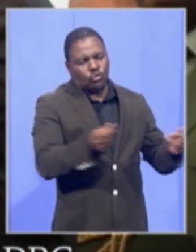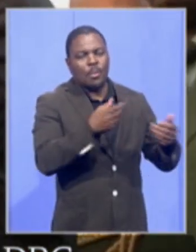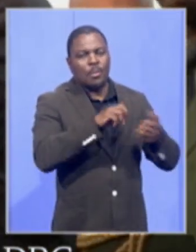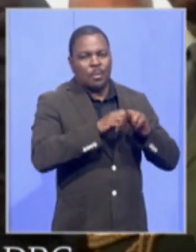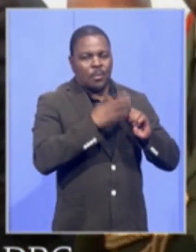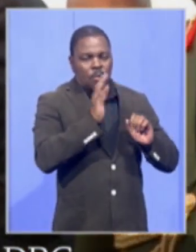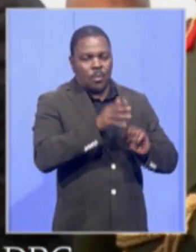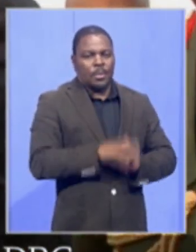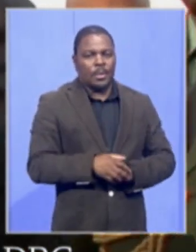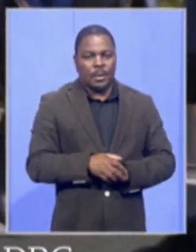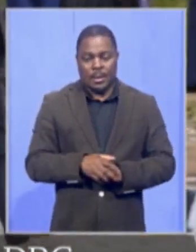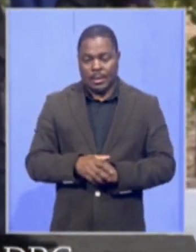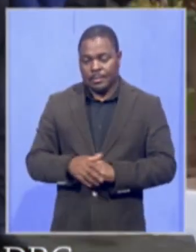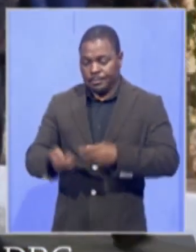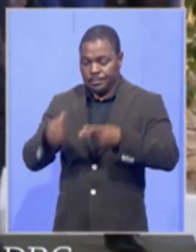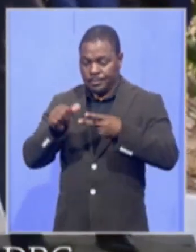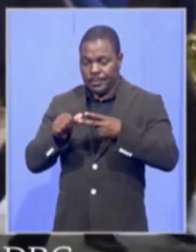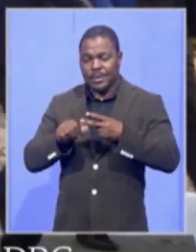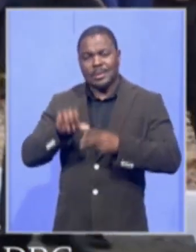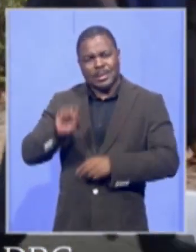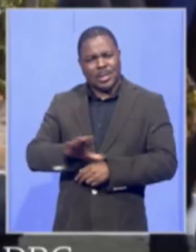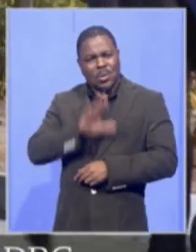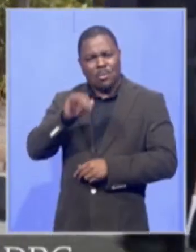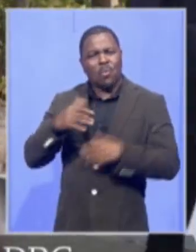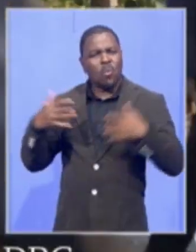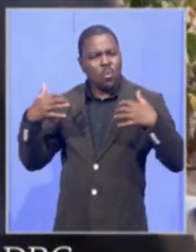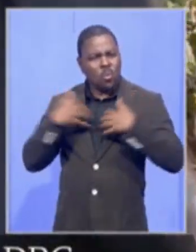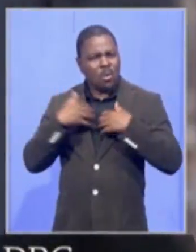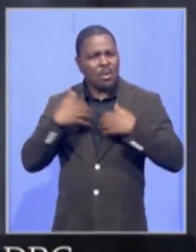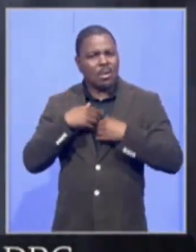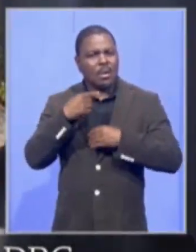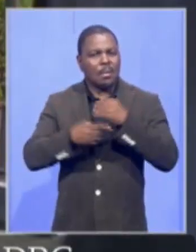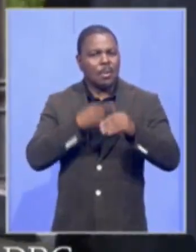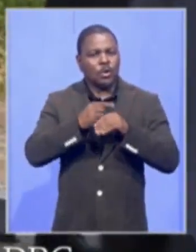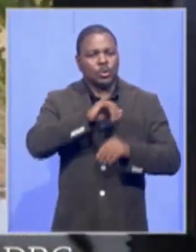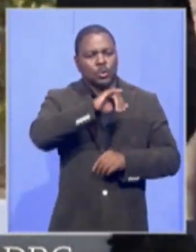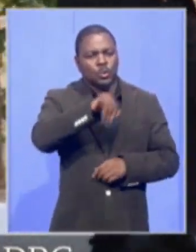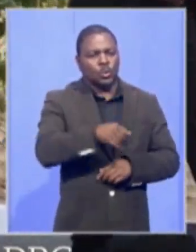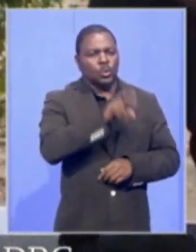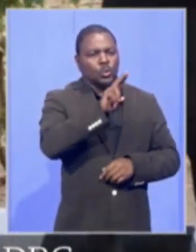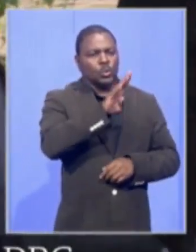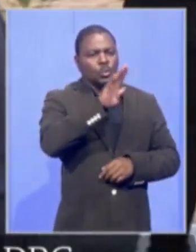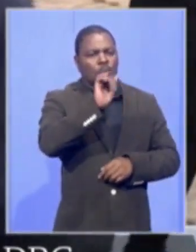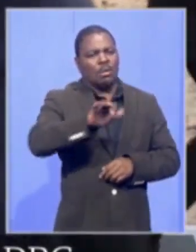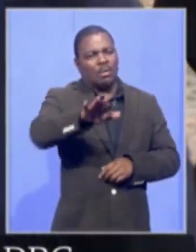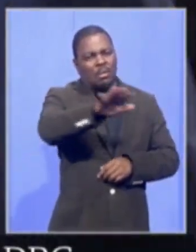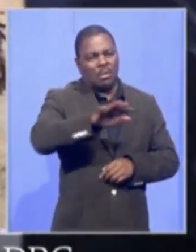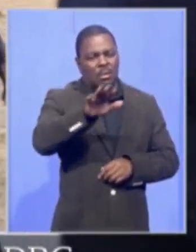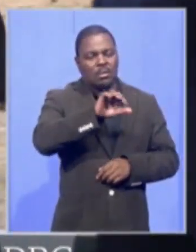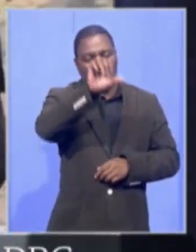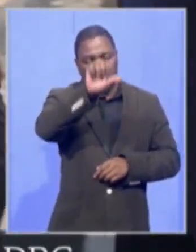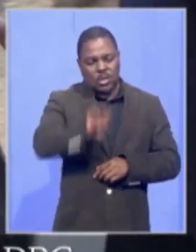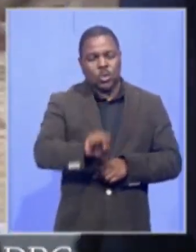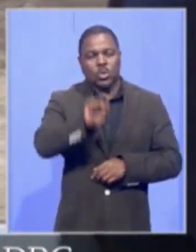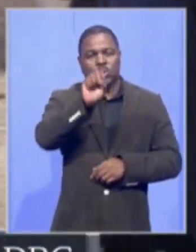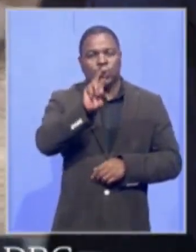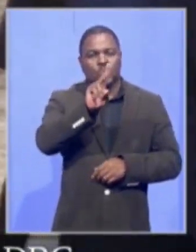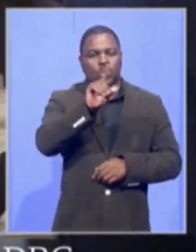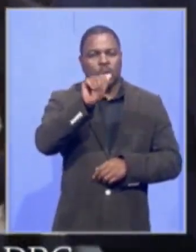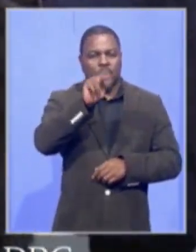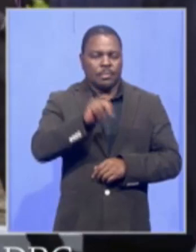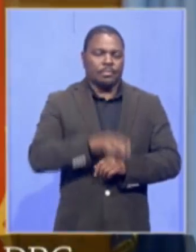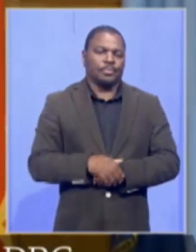ding, Pretoria e tshwenyehile haholo ke maemo a renang a dipolotiki Juba naheng ya South Sudan. What we are doing, which